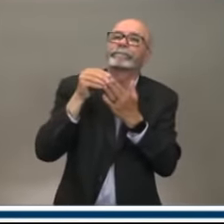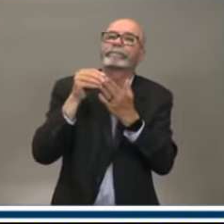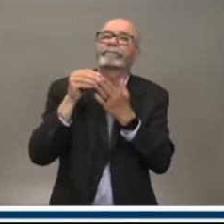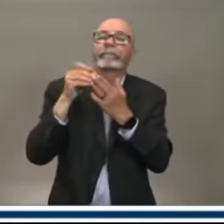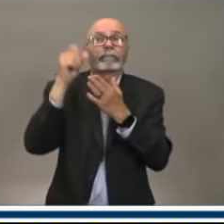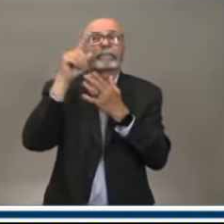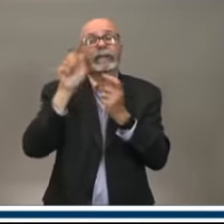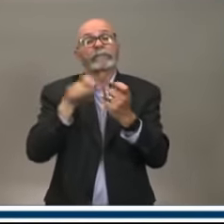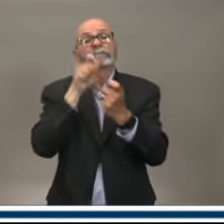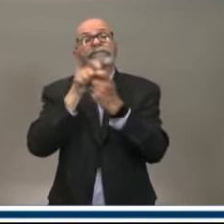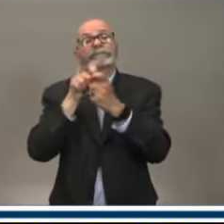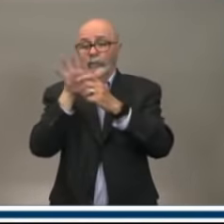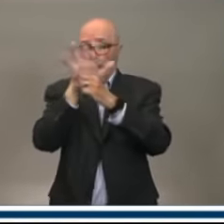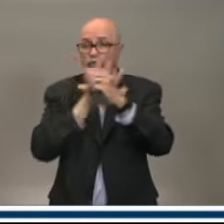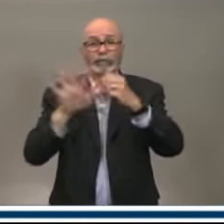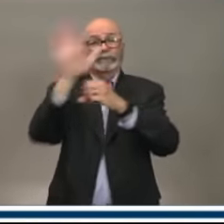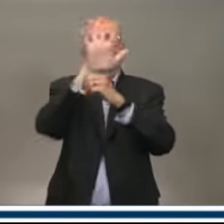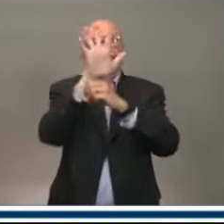province, and not